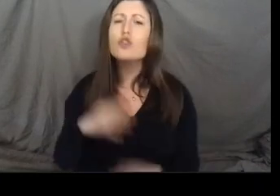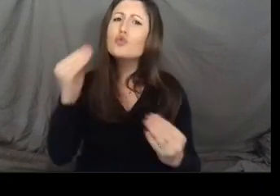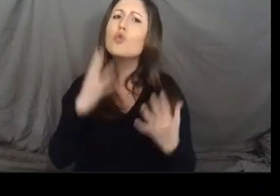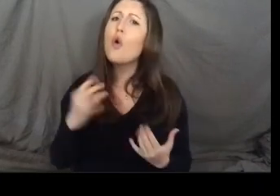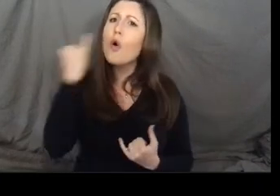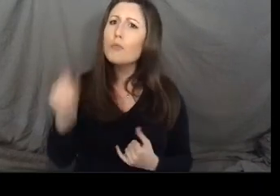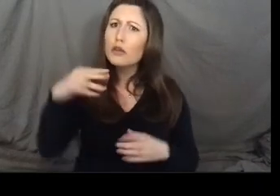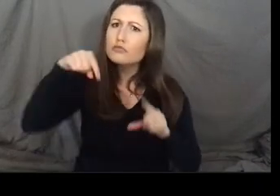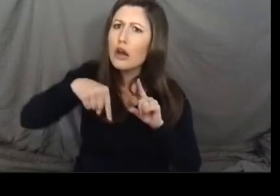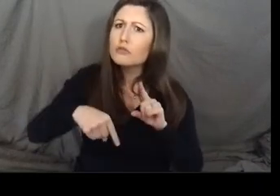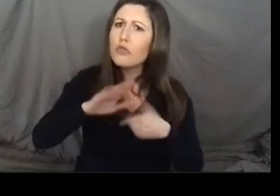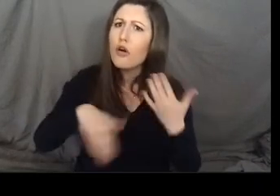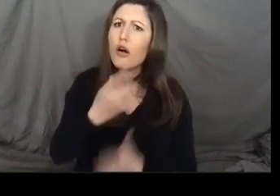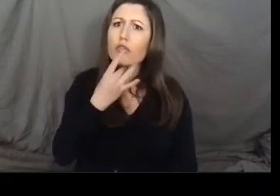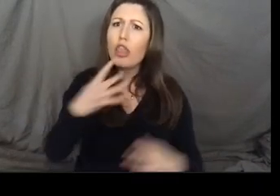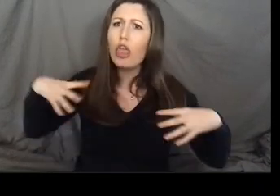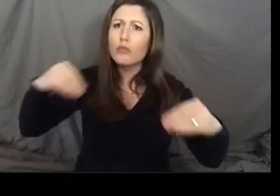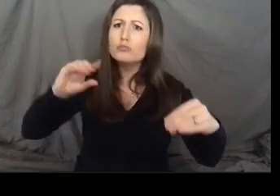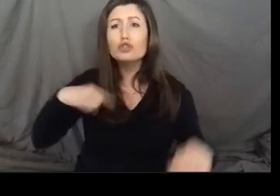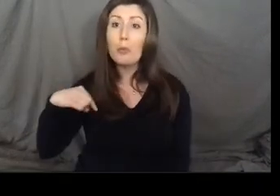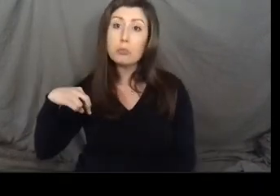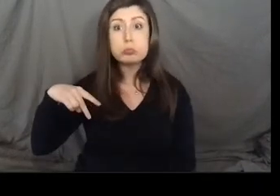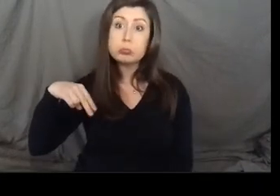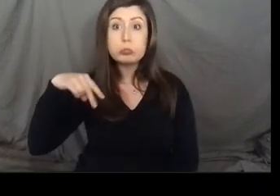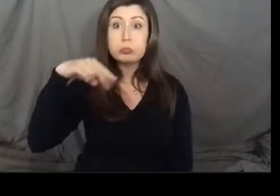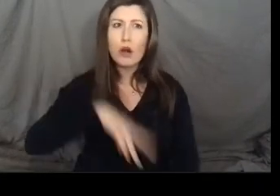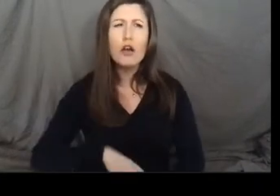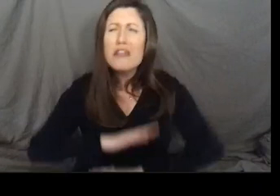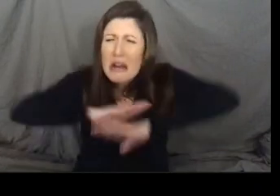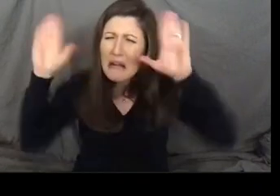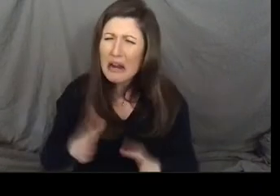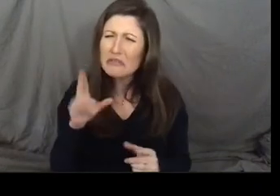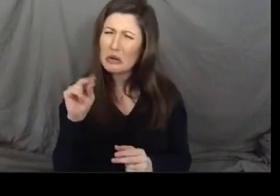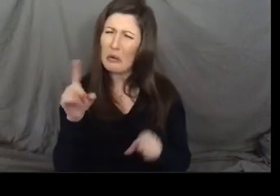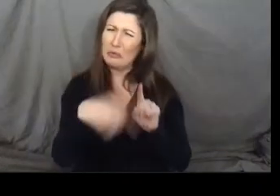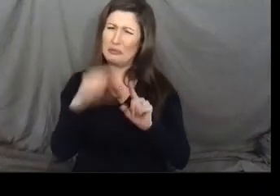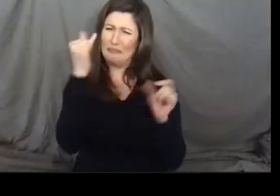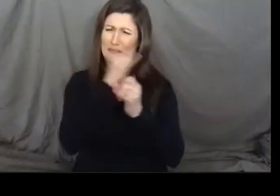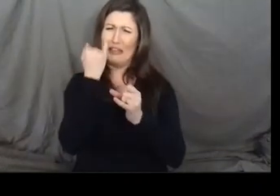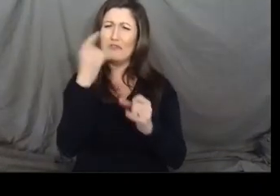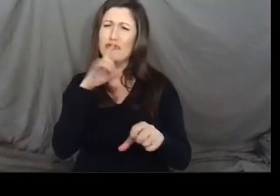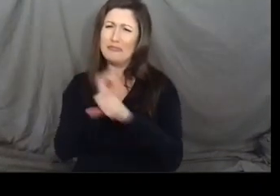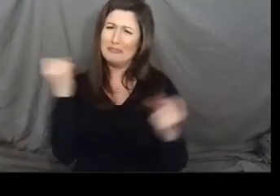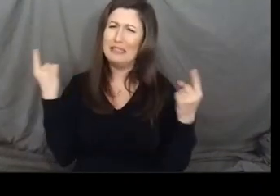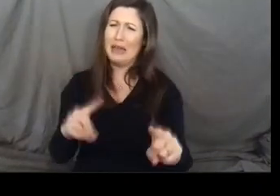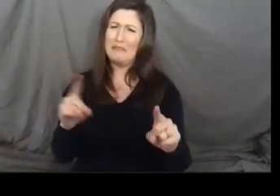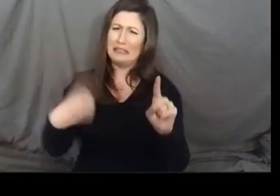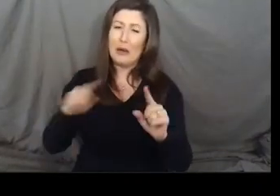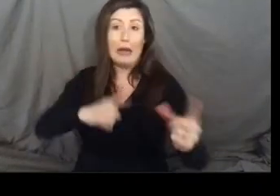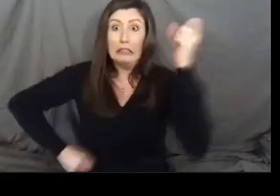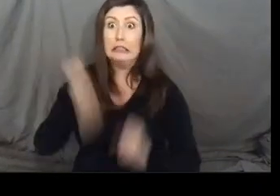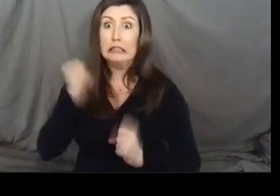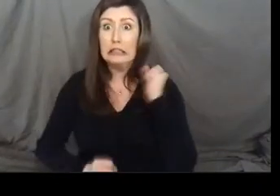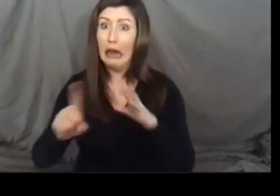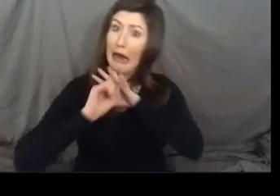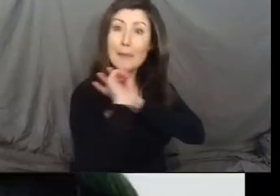off the lights downstairs, you walk upstairs? Who does that? Tag somebody who does that because you're goofy. That's what you is, bro. You're bonkers, bro. I be hitting the